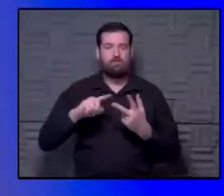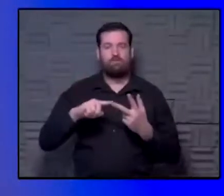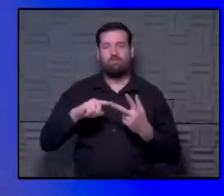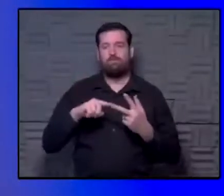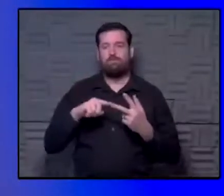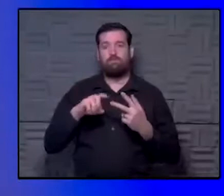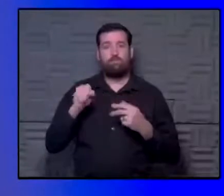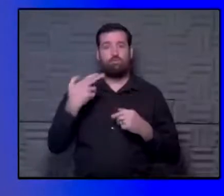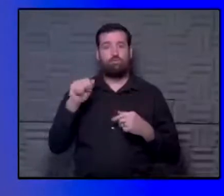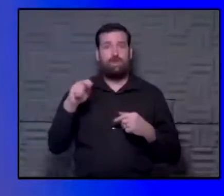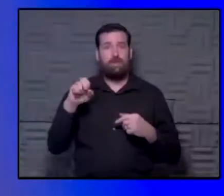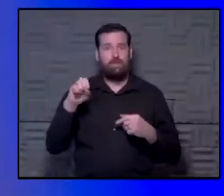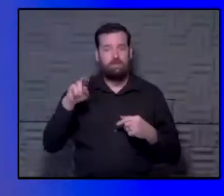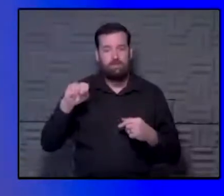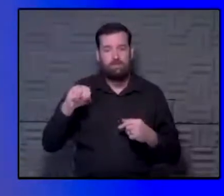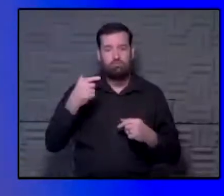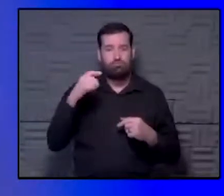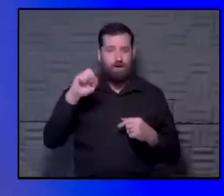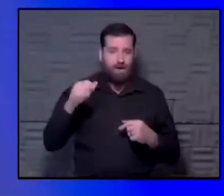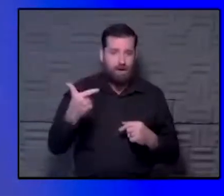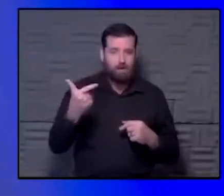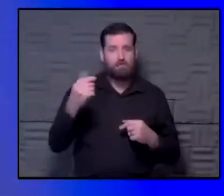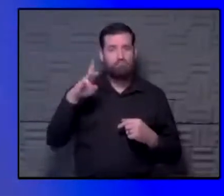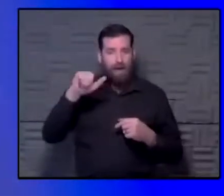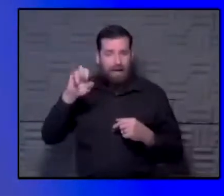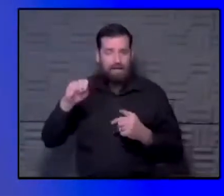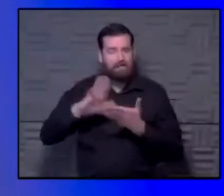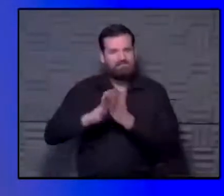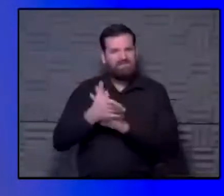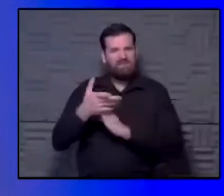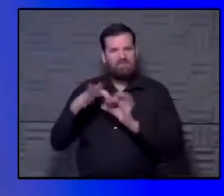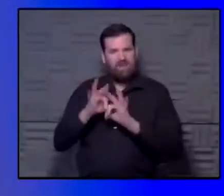and Shannon, Greg, and Brian became family to us.